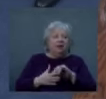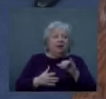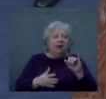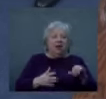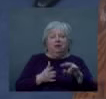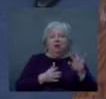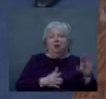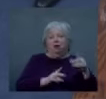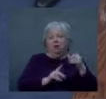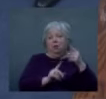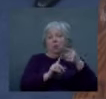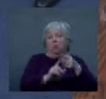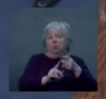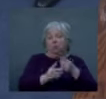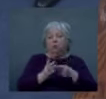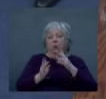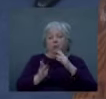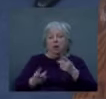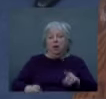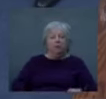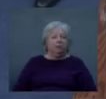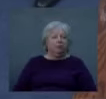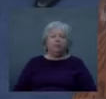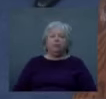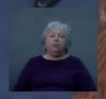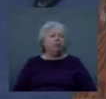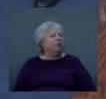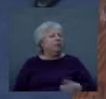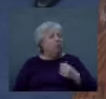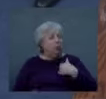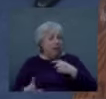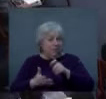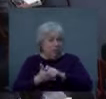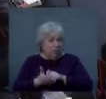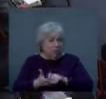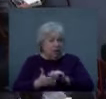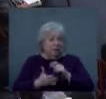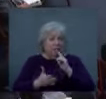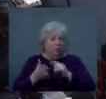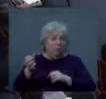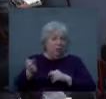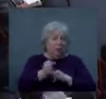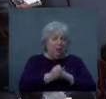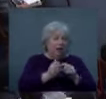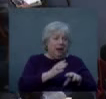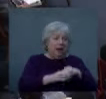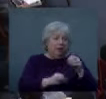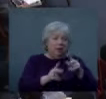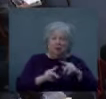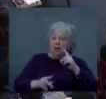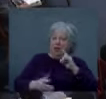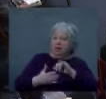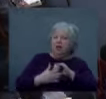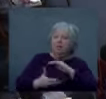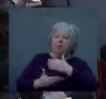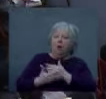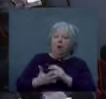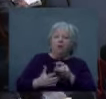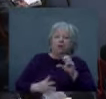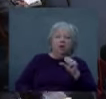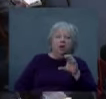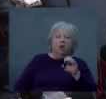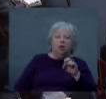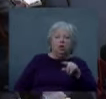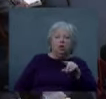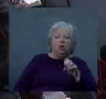that is the intent of what's going to happen with this. Do we have that in writing that they're going to bring in an outside? I believe that's part of the scope of services that